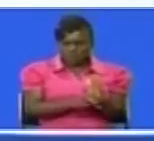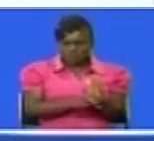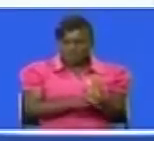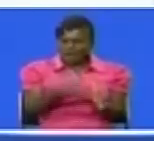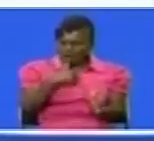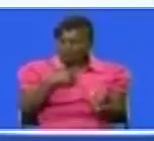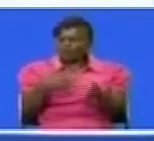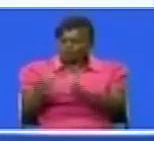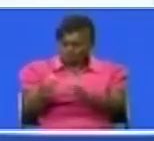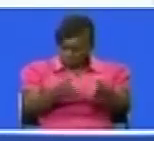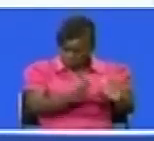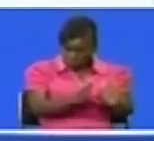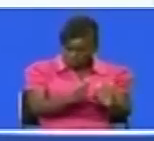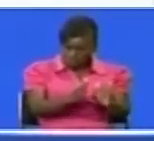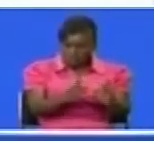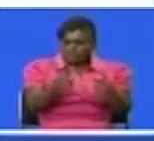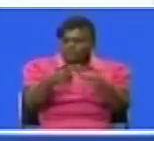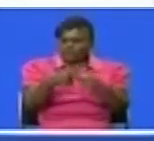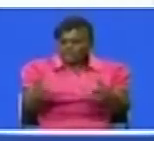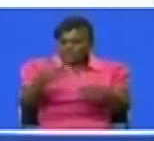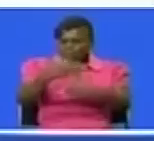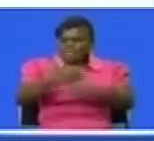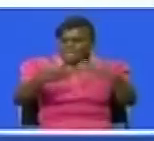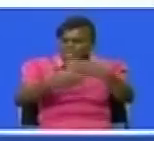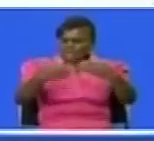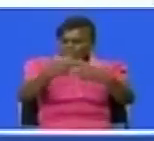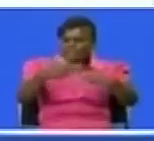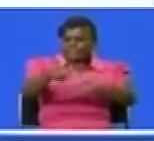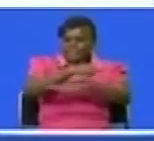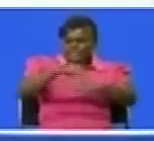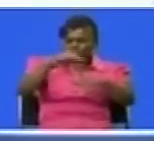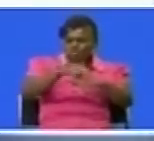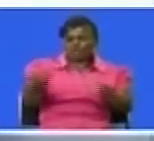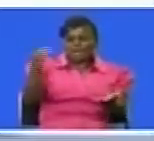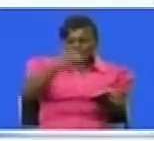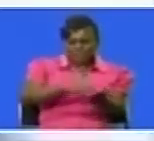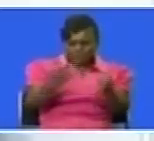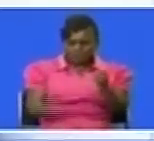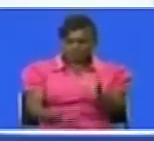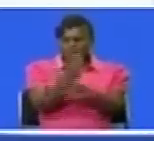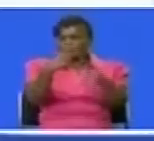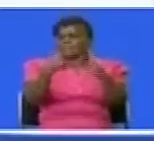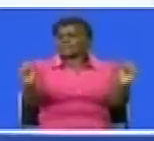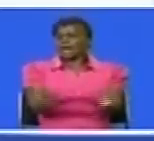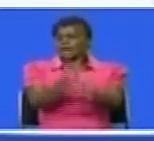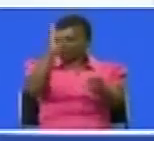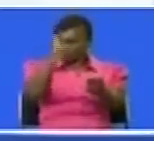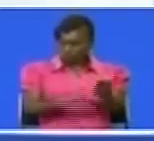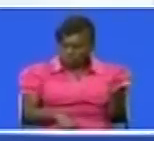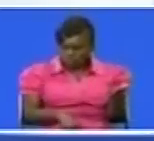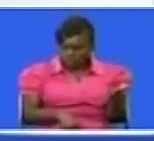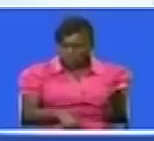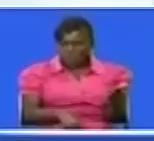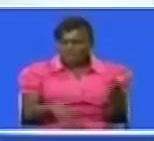we had an opportunity to actually start building the nation, actually creating it. But what happened is the guys who